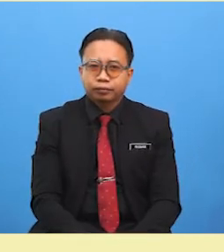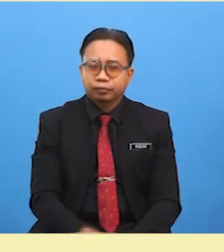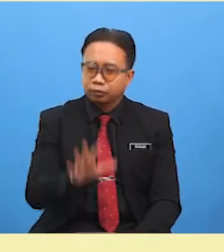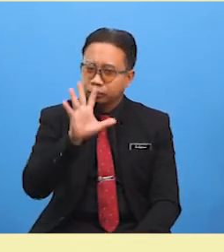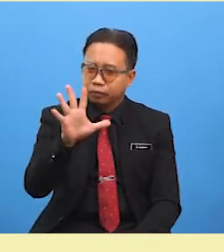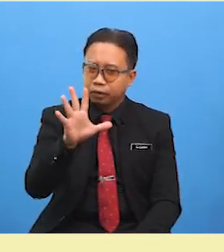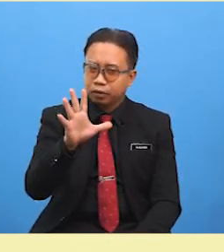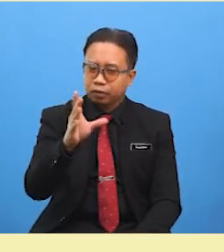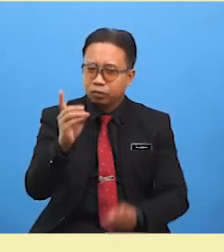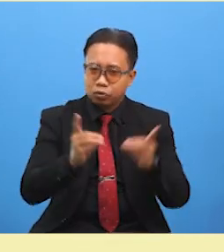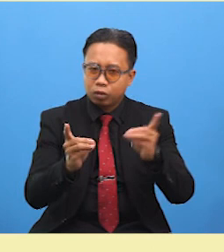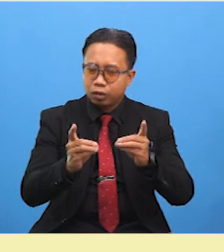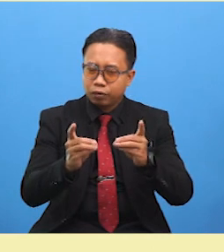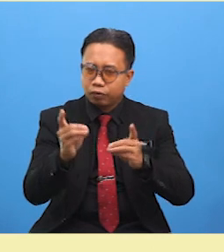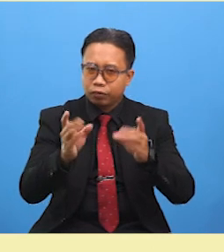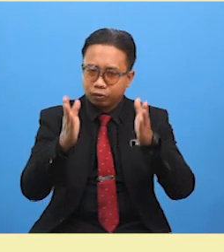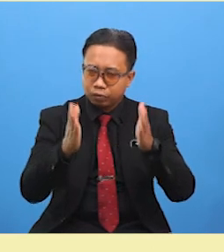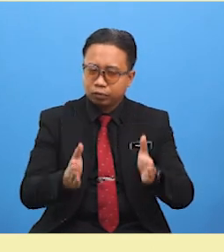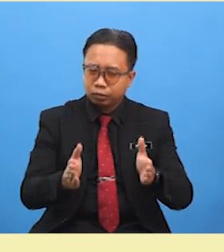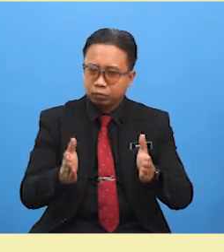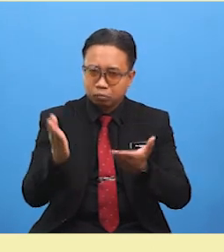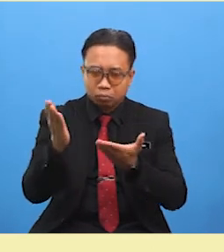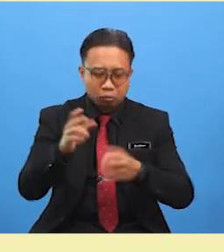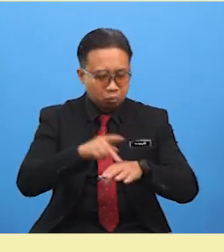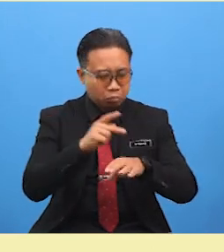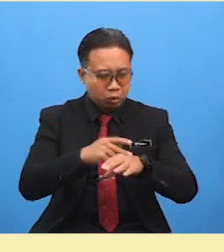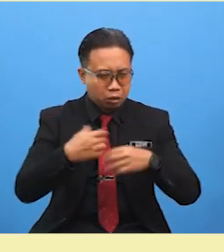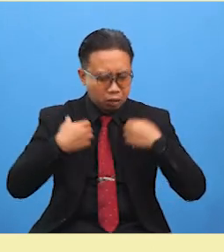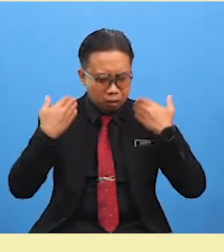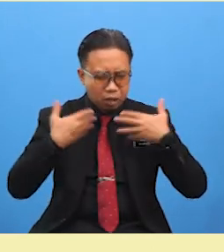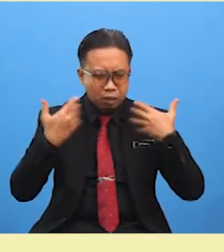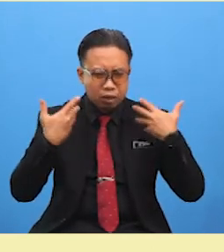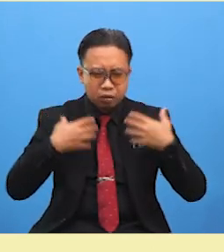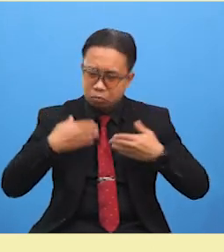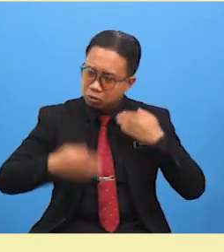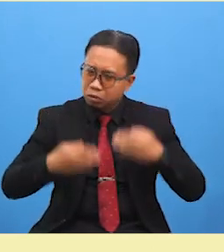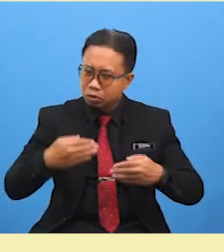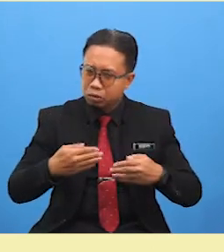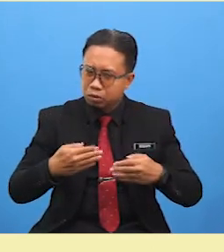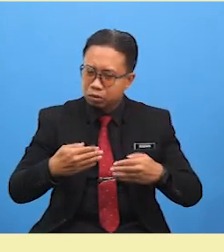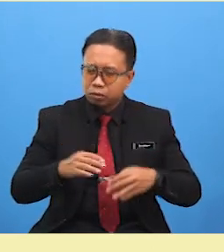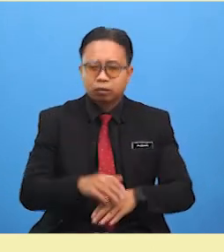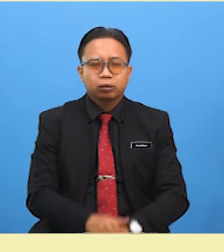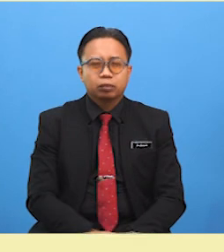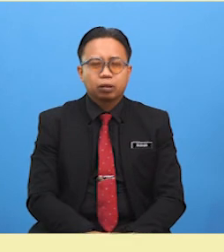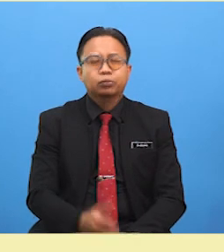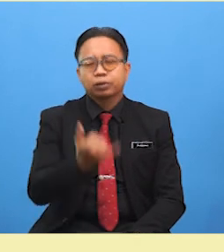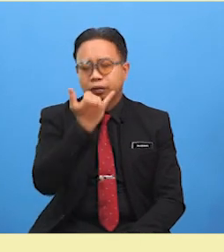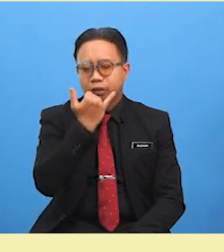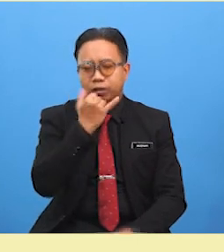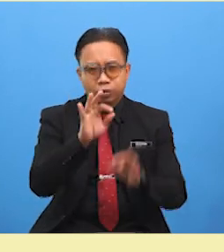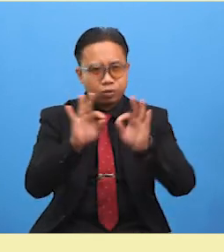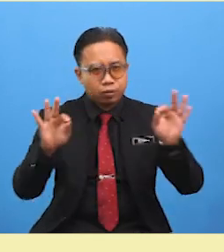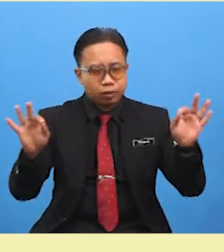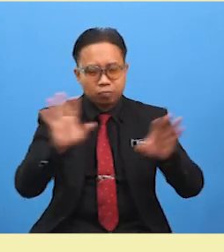Next, drivers have to wear warm clothes. Do you need warm clothes to be in a gondola? This is a false